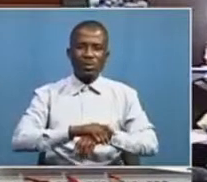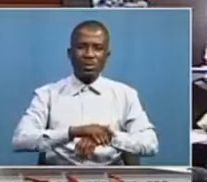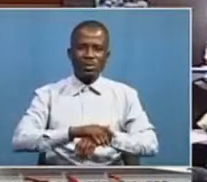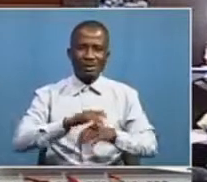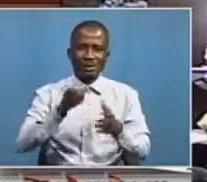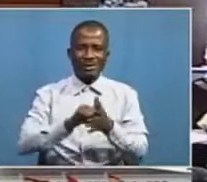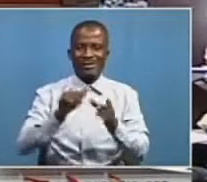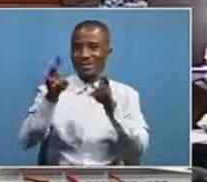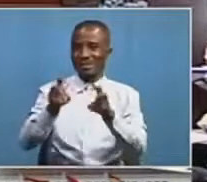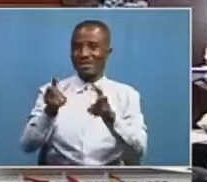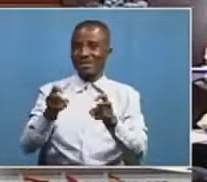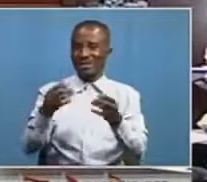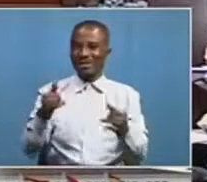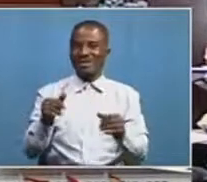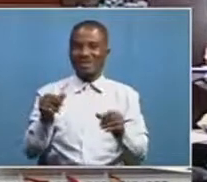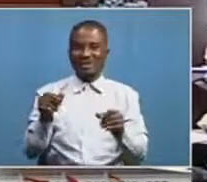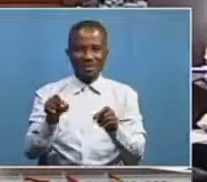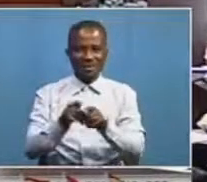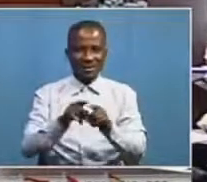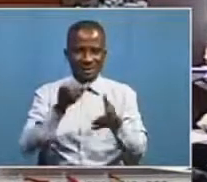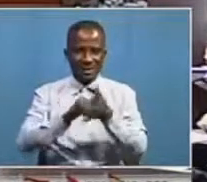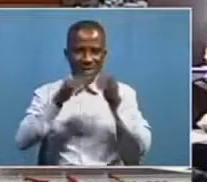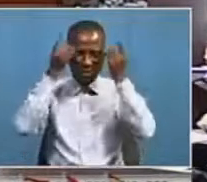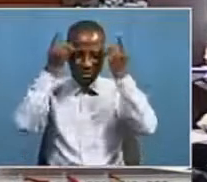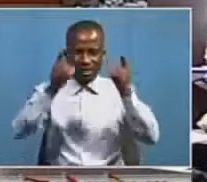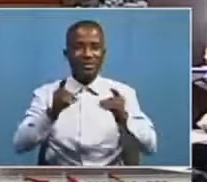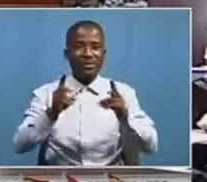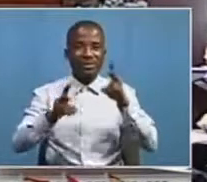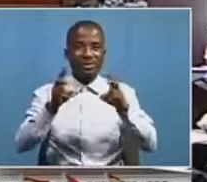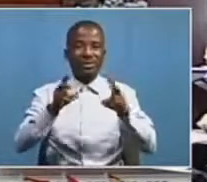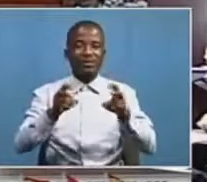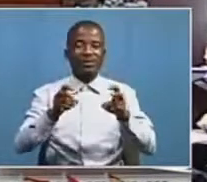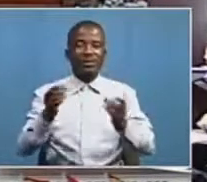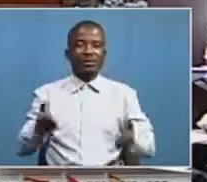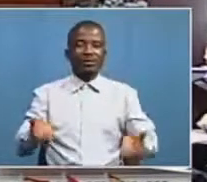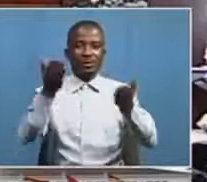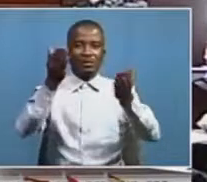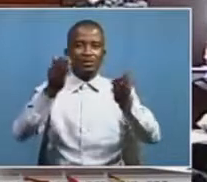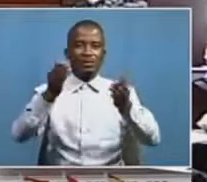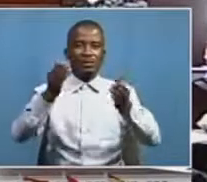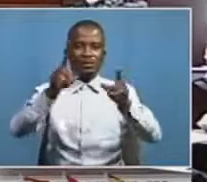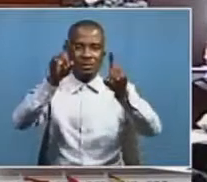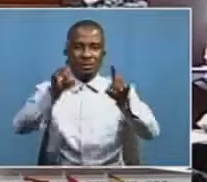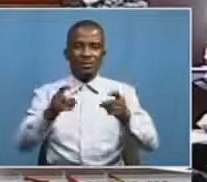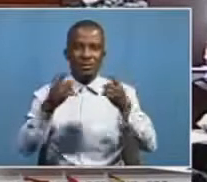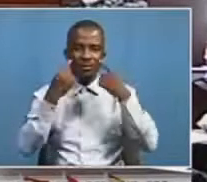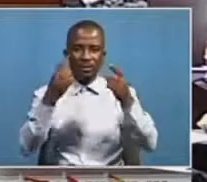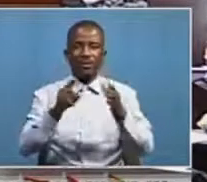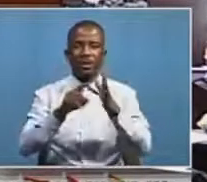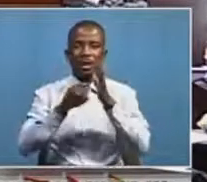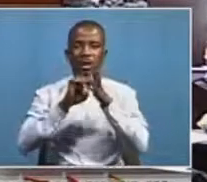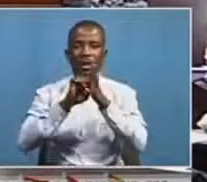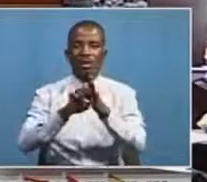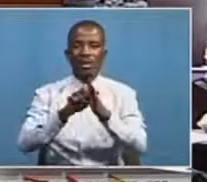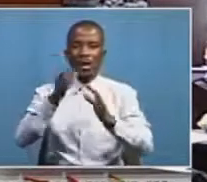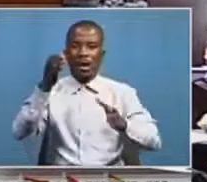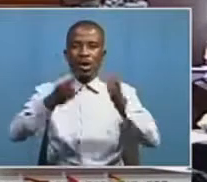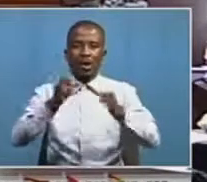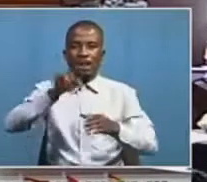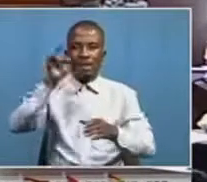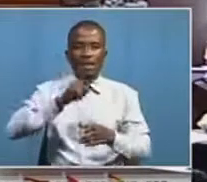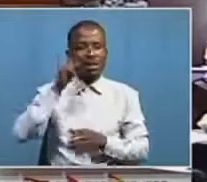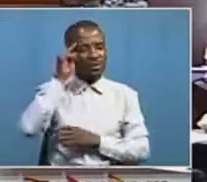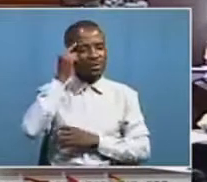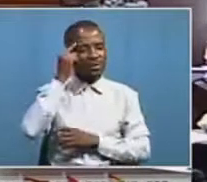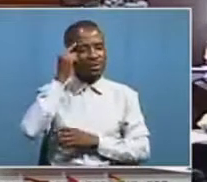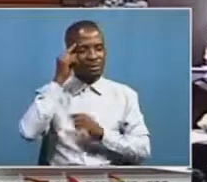party's case, since that can only be determined if the matter is submitted to trial. For example, in this petition, the court must assume